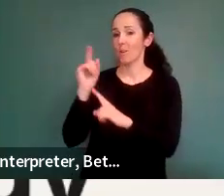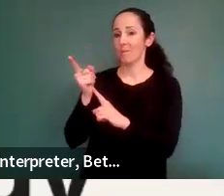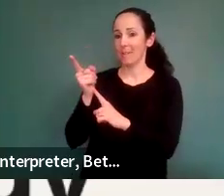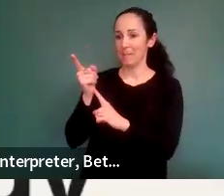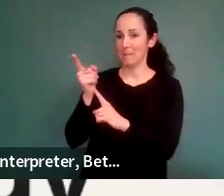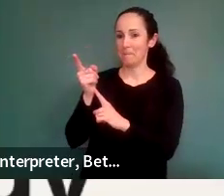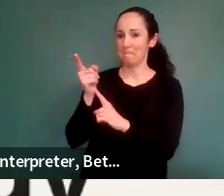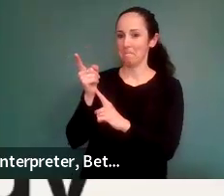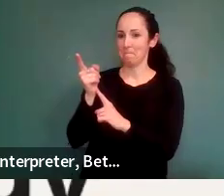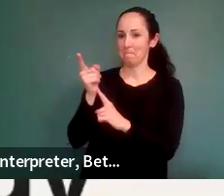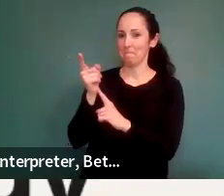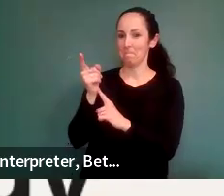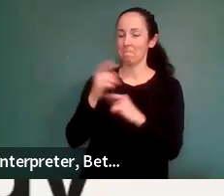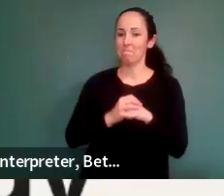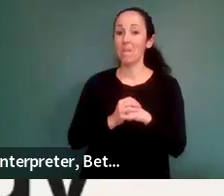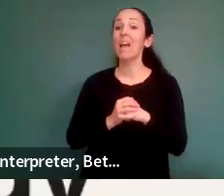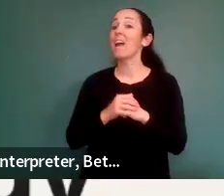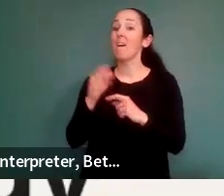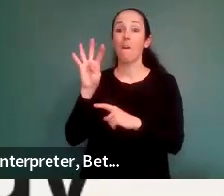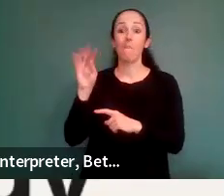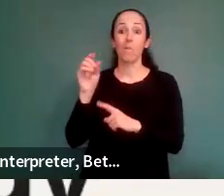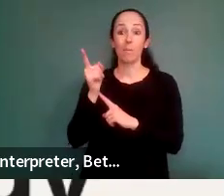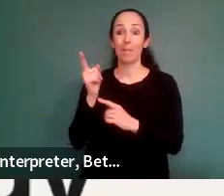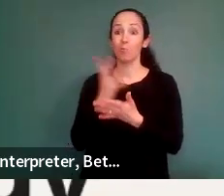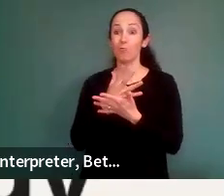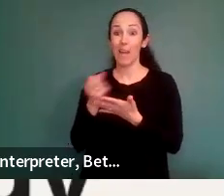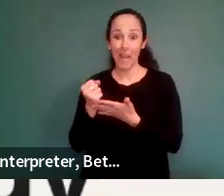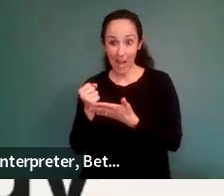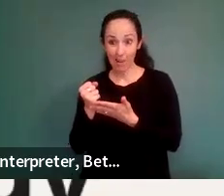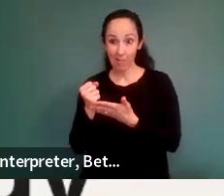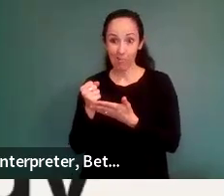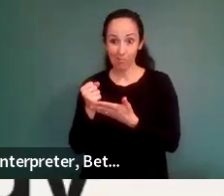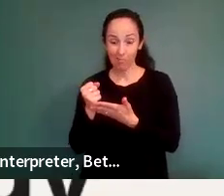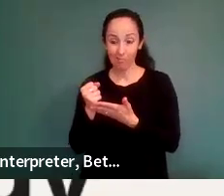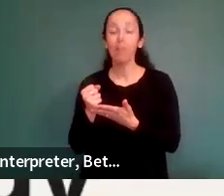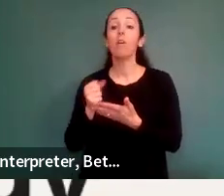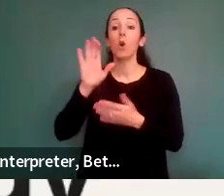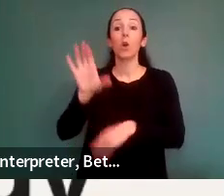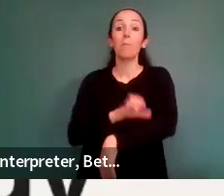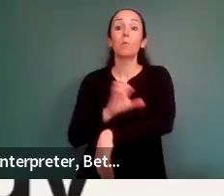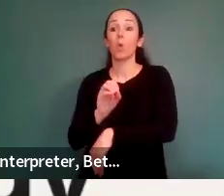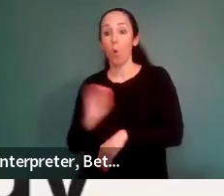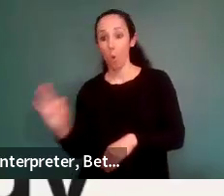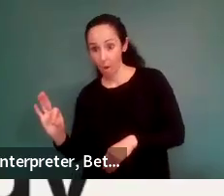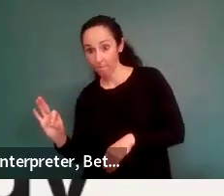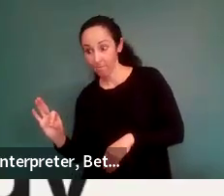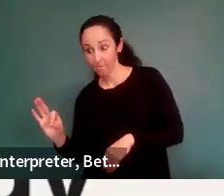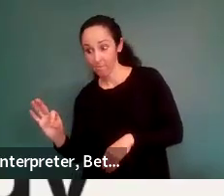if you'd like to get that going again, you got to reboot your PC and you can have JAWS working for you